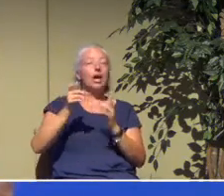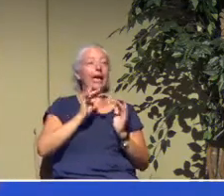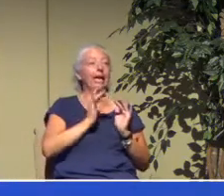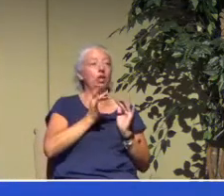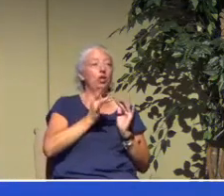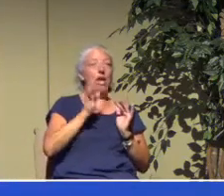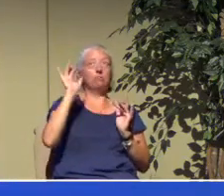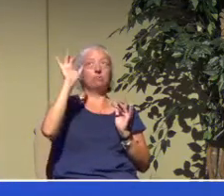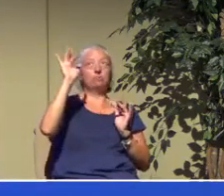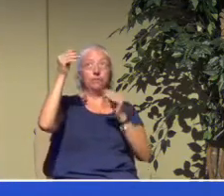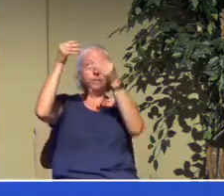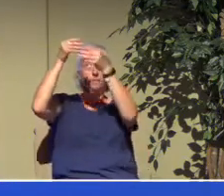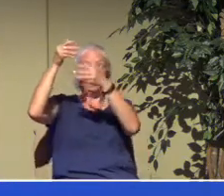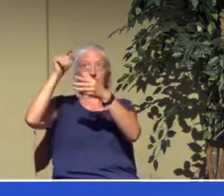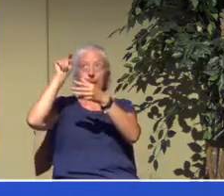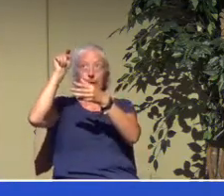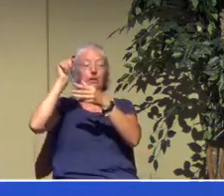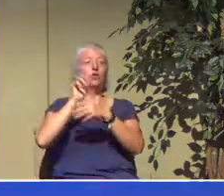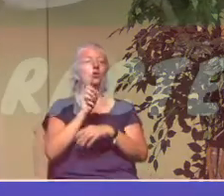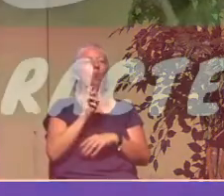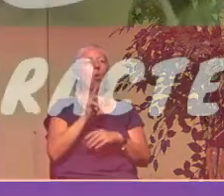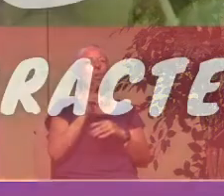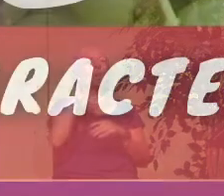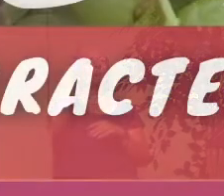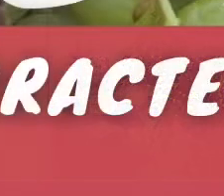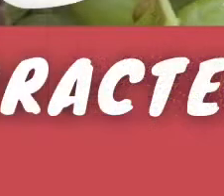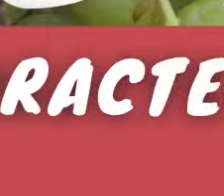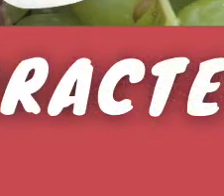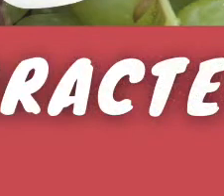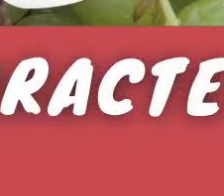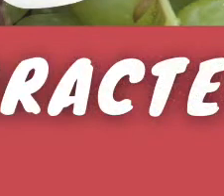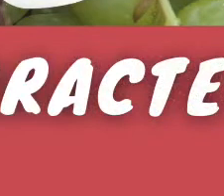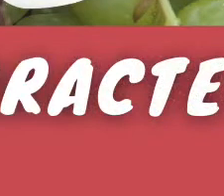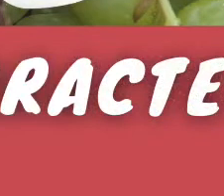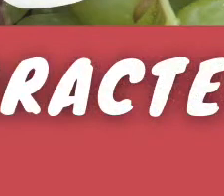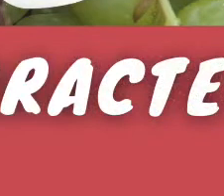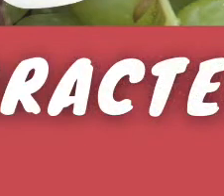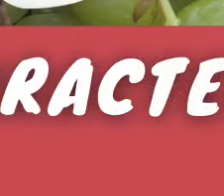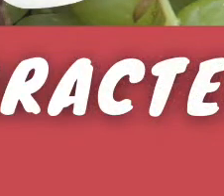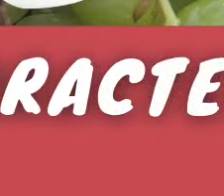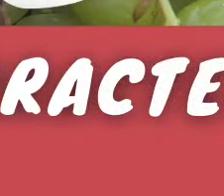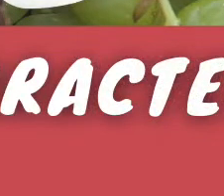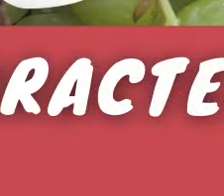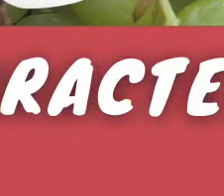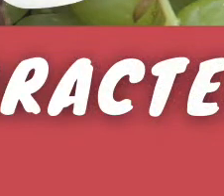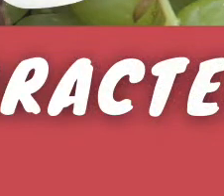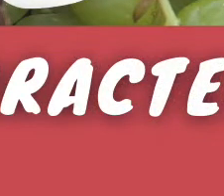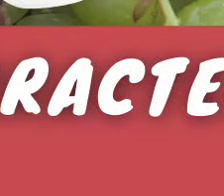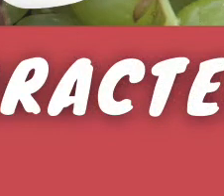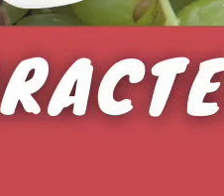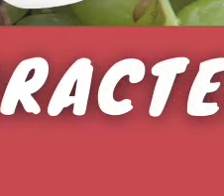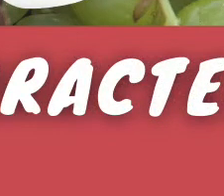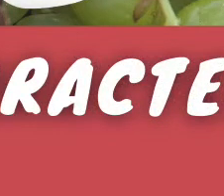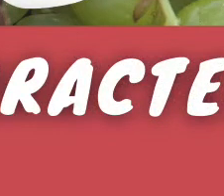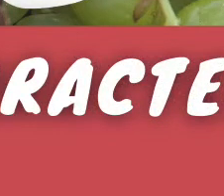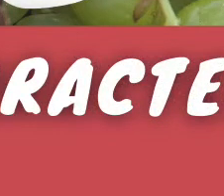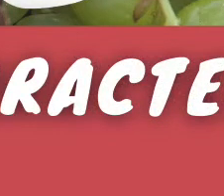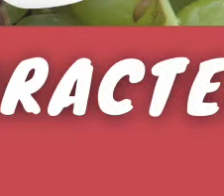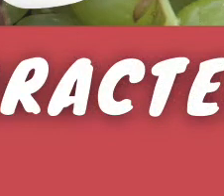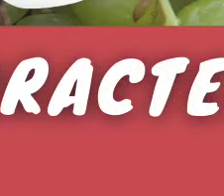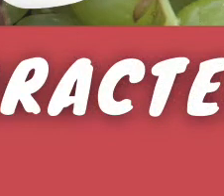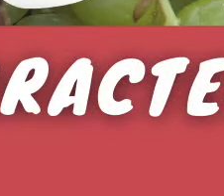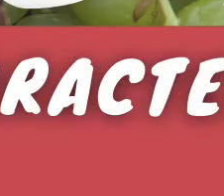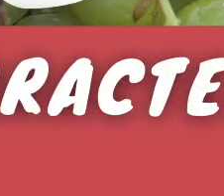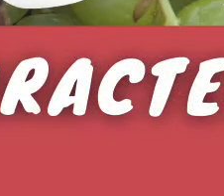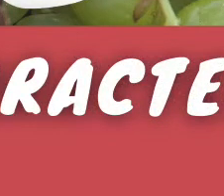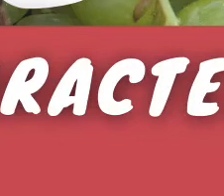online. Now today, we are in a sermon series called Summer Fruits. It's all